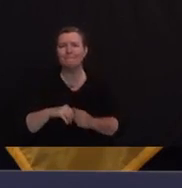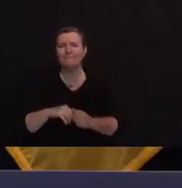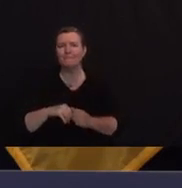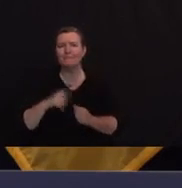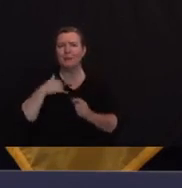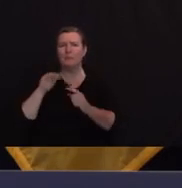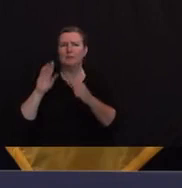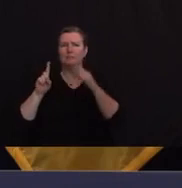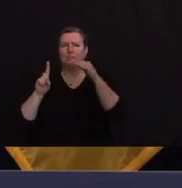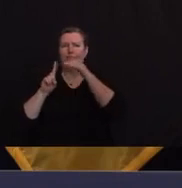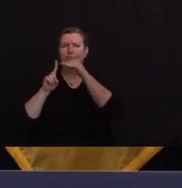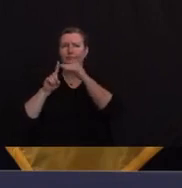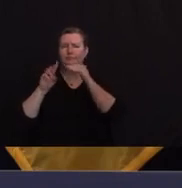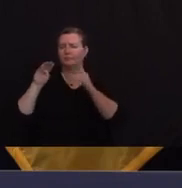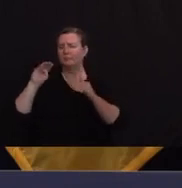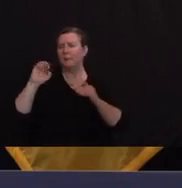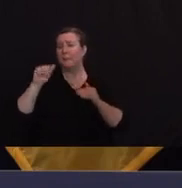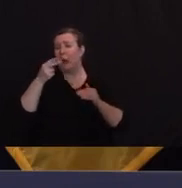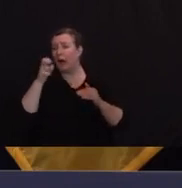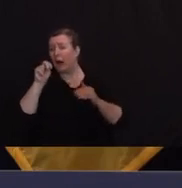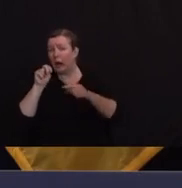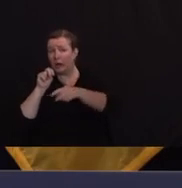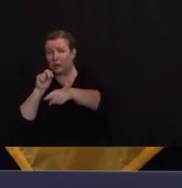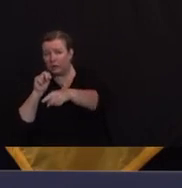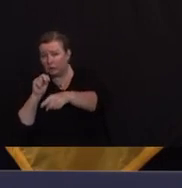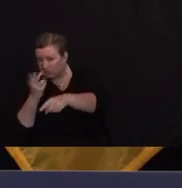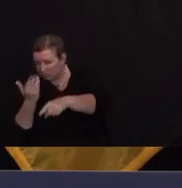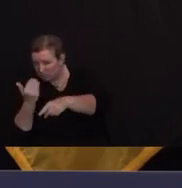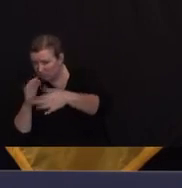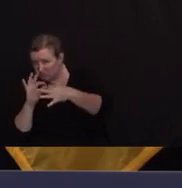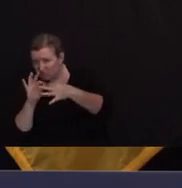Sarah Angelo may weigh in while we're still together.